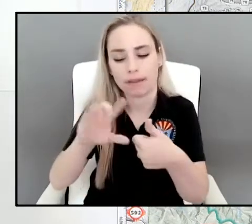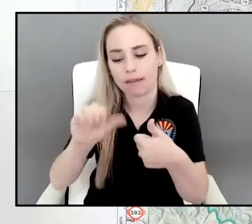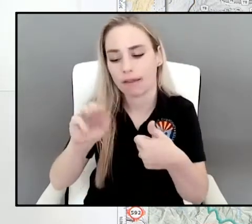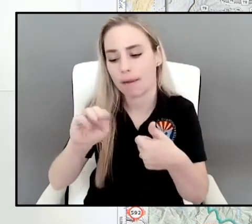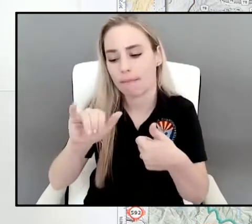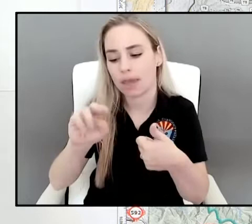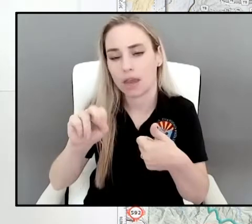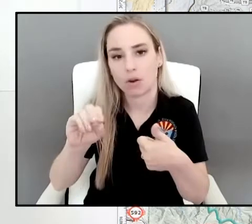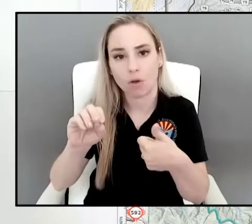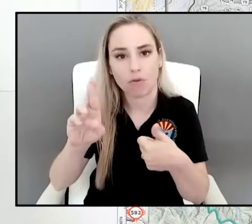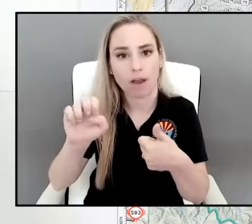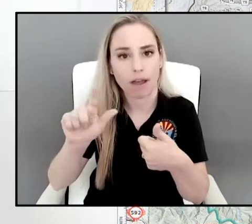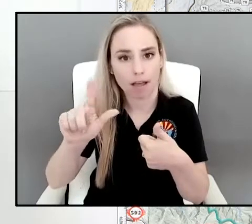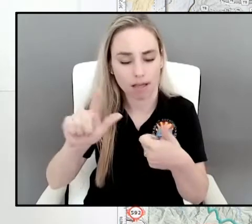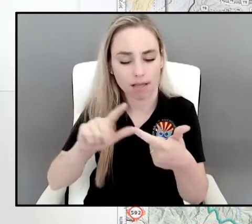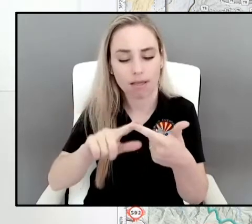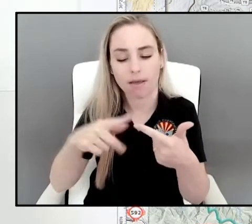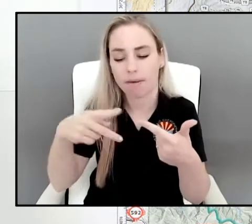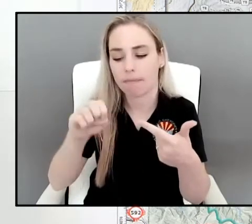Vegas. And you can also